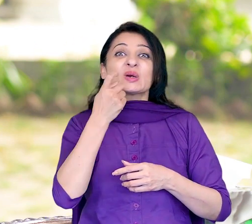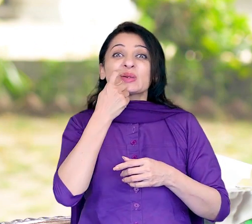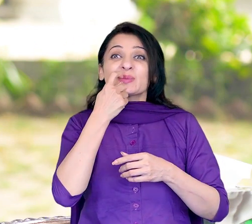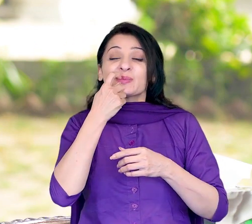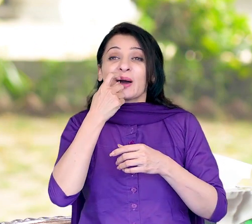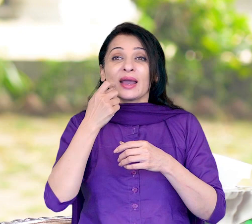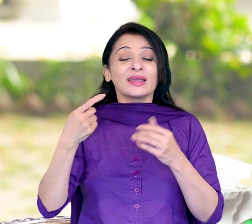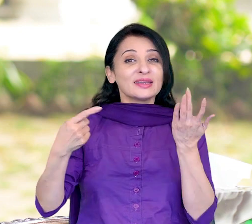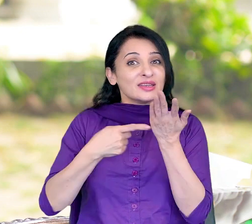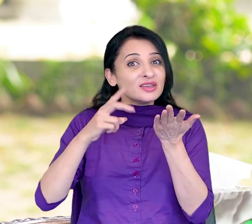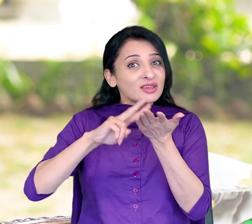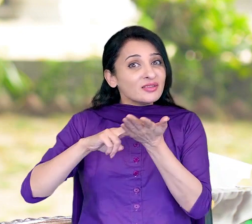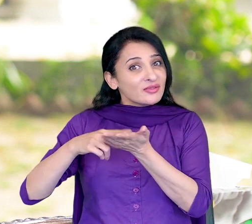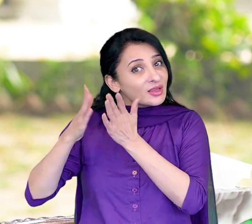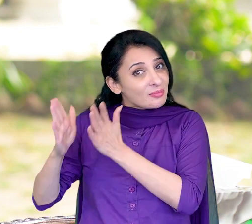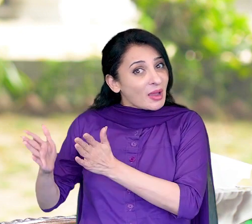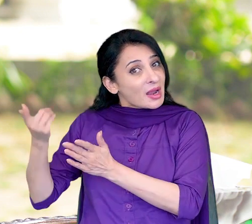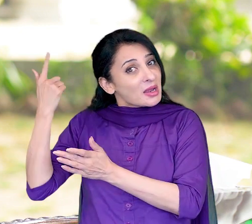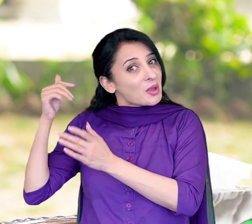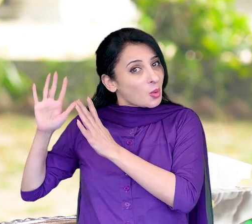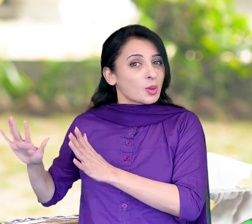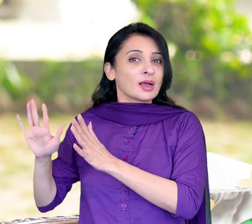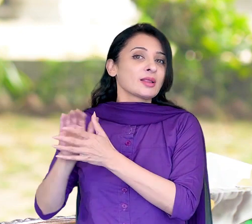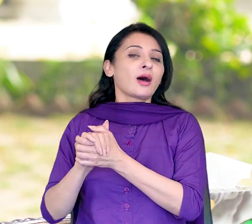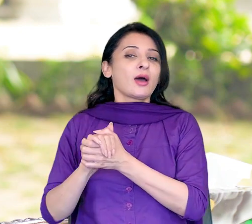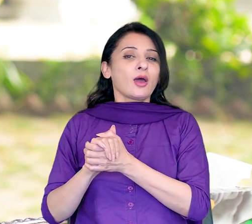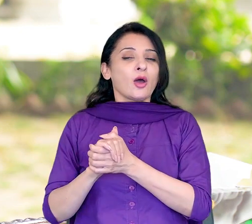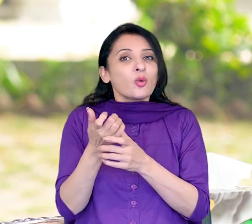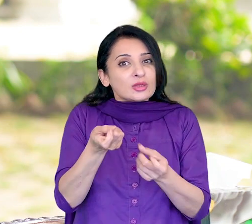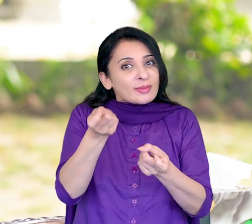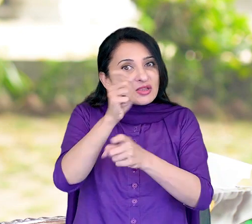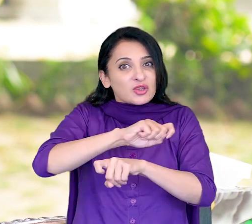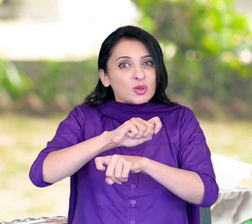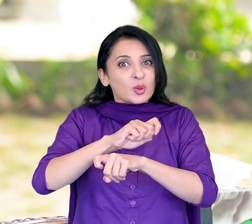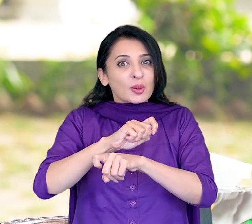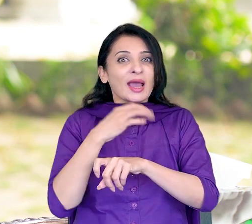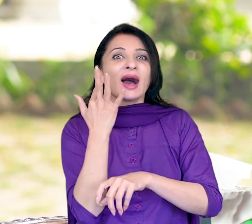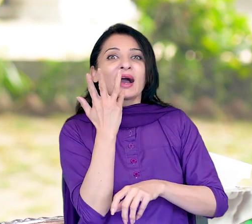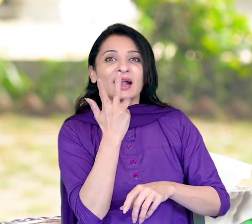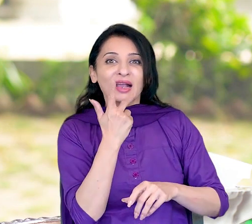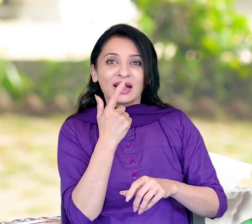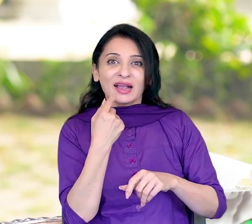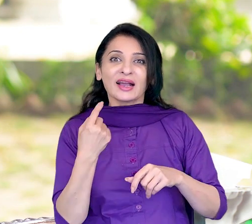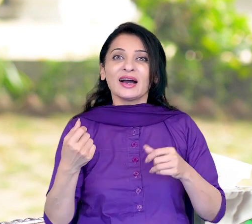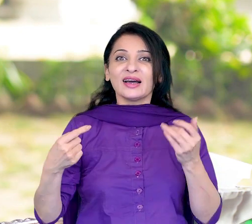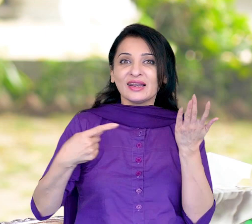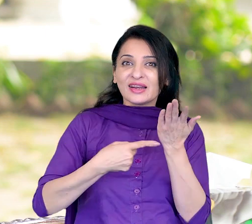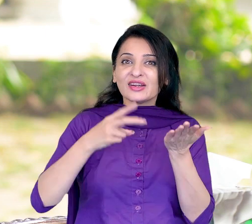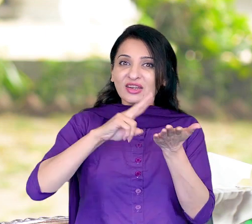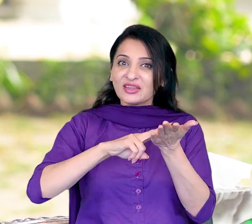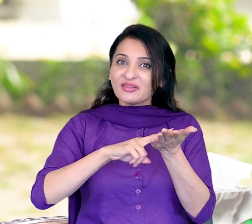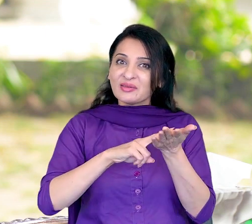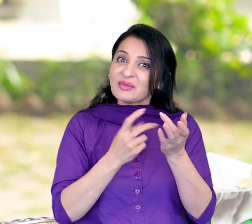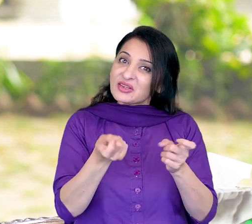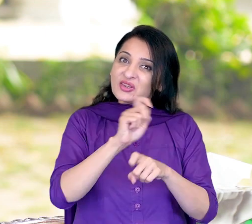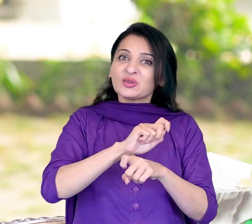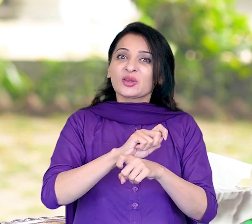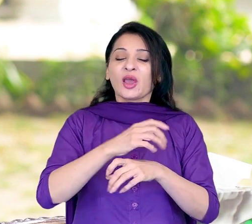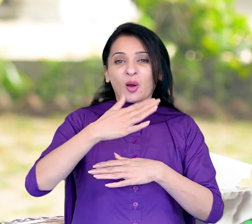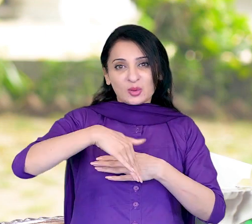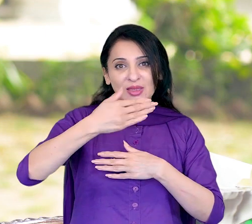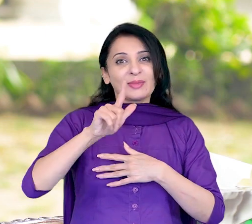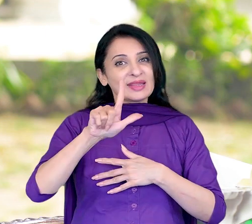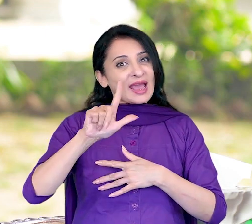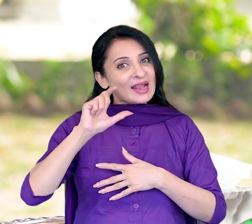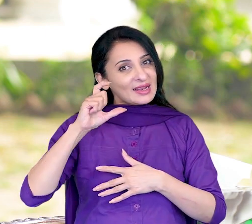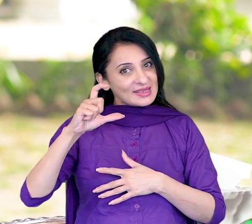television, and it transformed into a color television. From color television, a plasma television came in, and